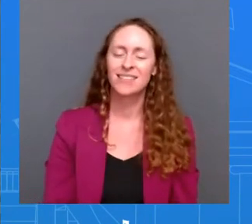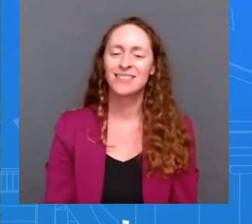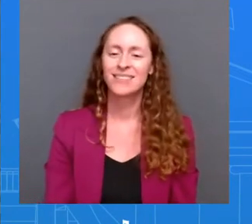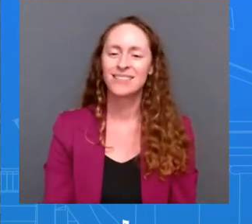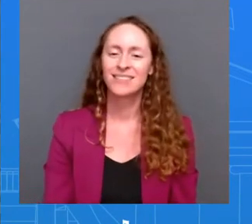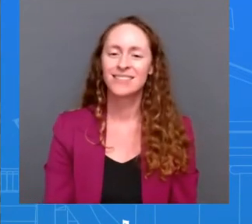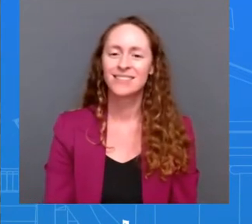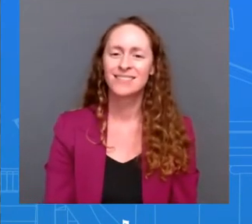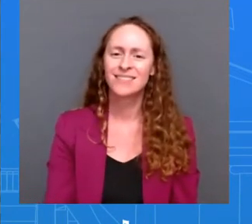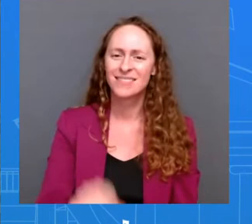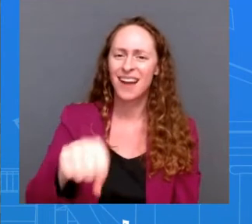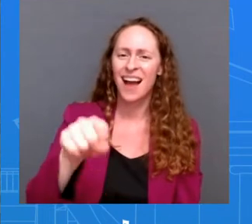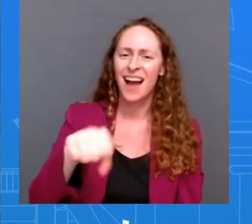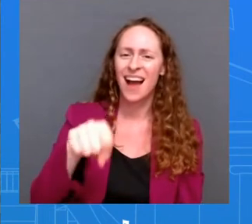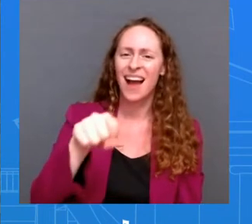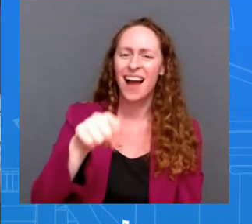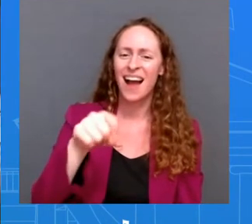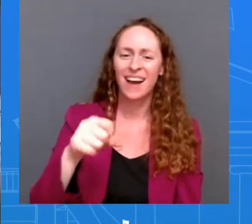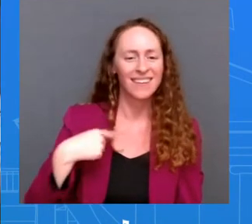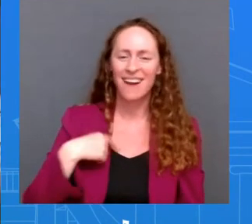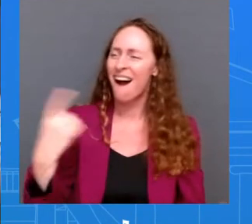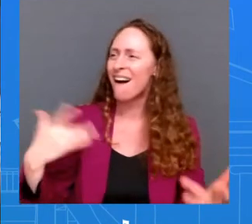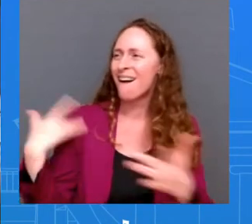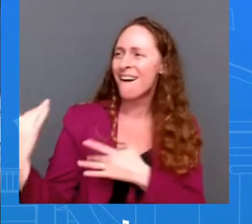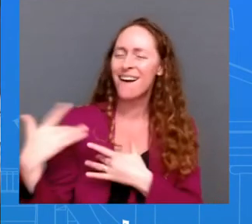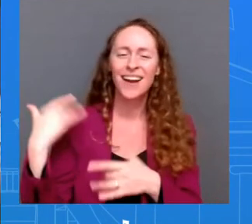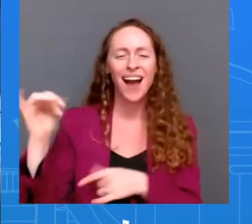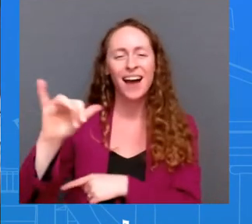just saying, 12 Super Bowls a year, it's great.